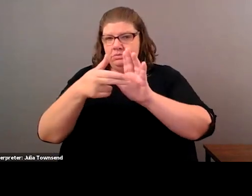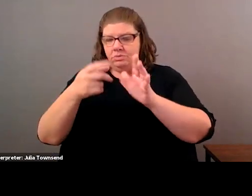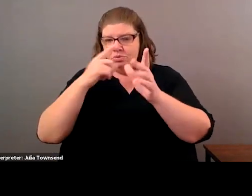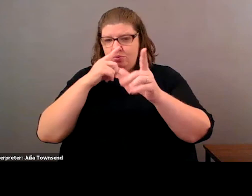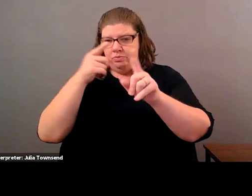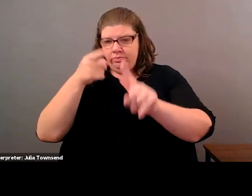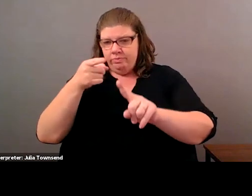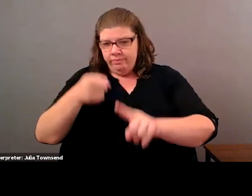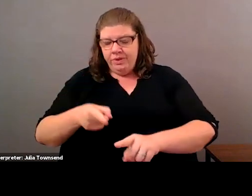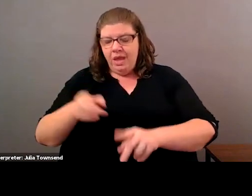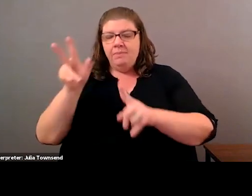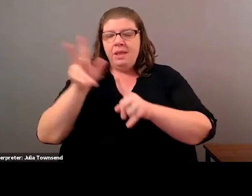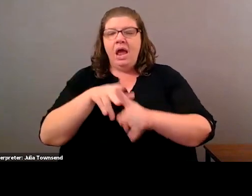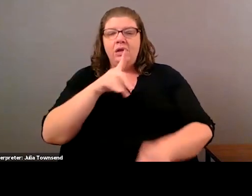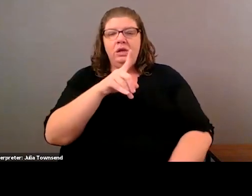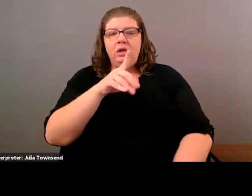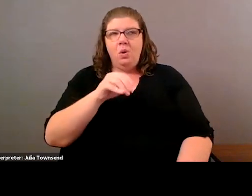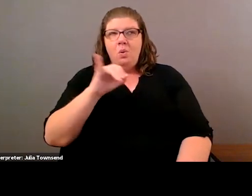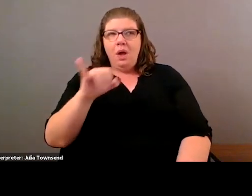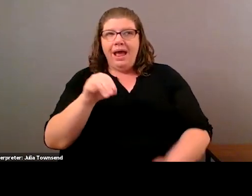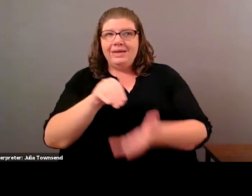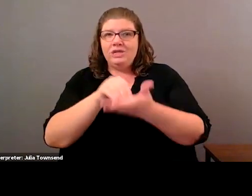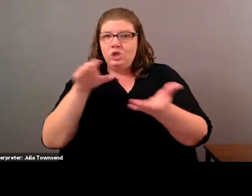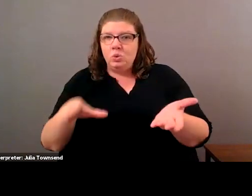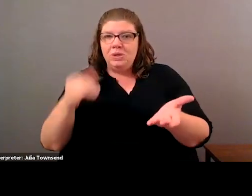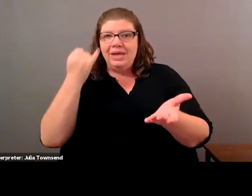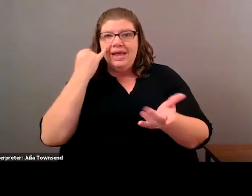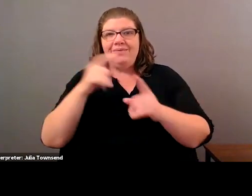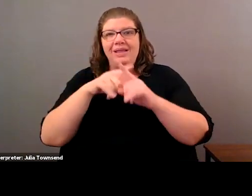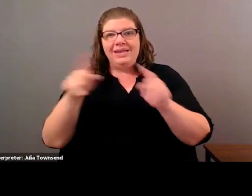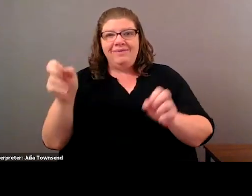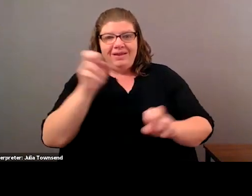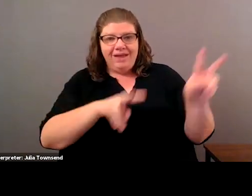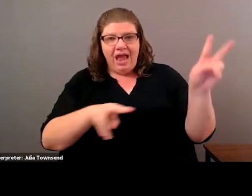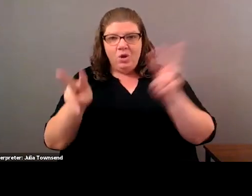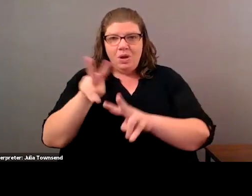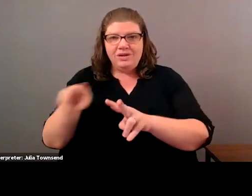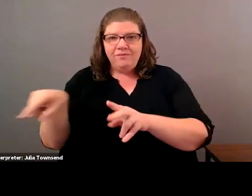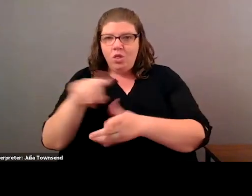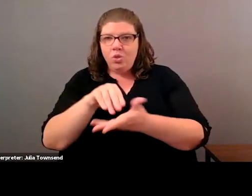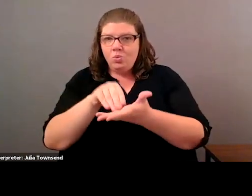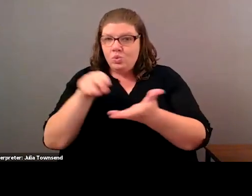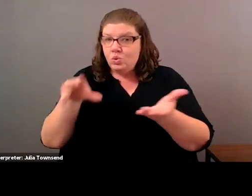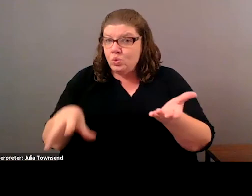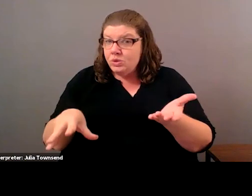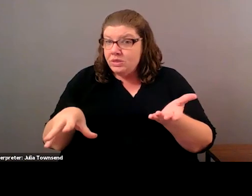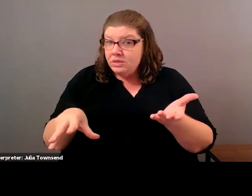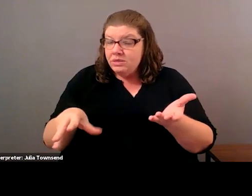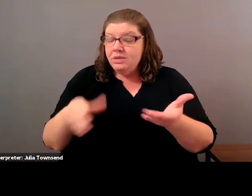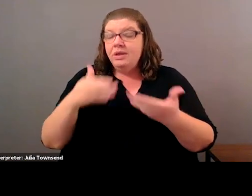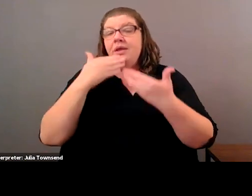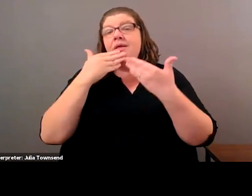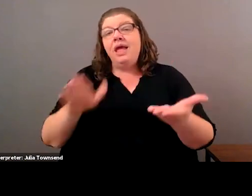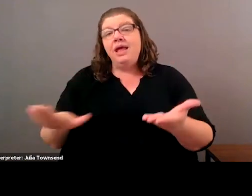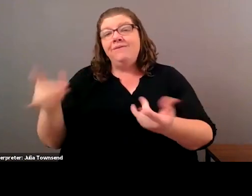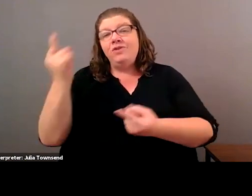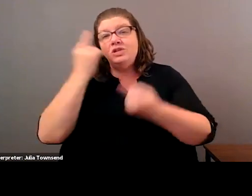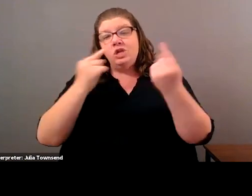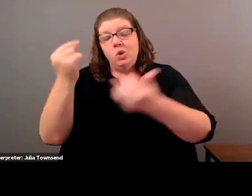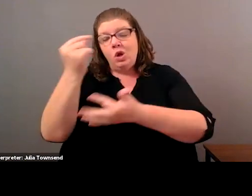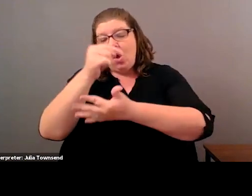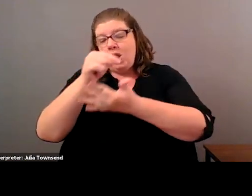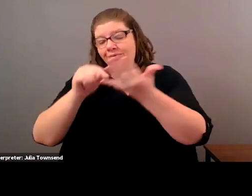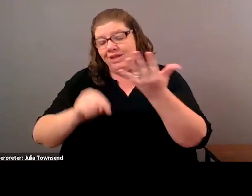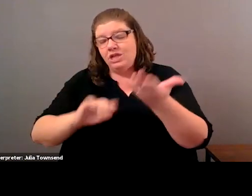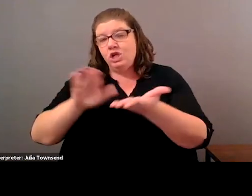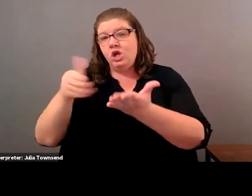to DLI students? Is there a different evaluation for these students? Thank you for considering all these things and all